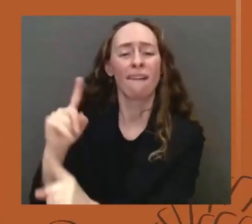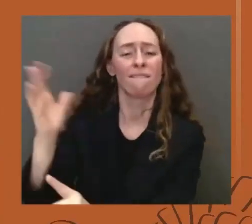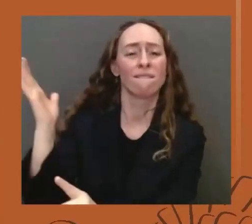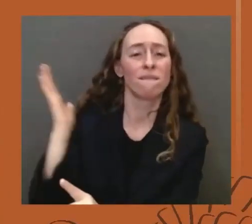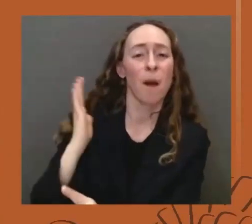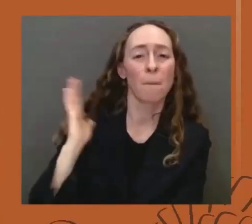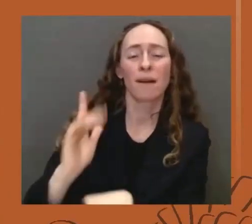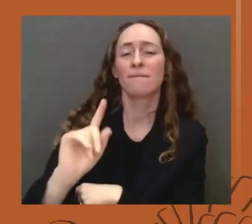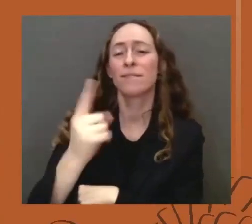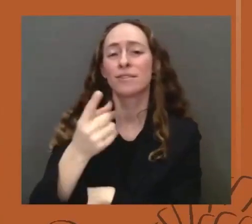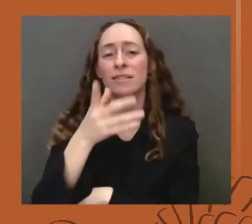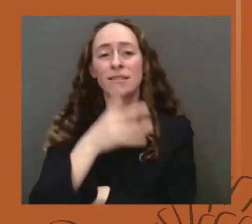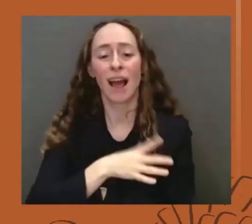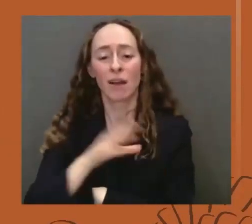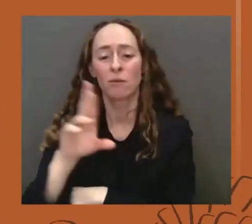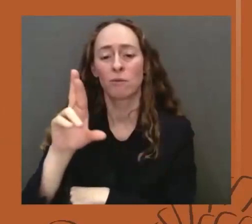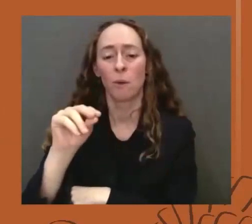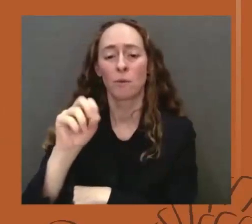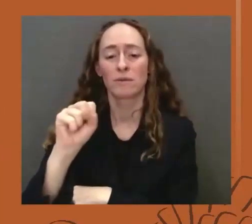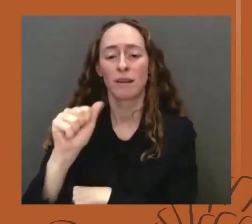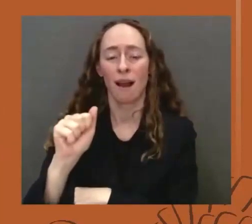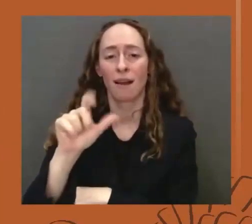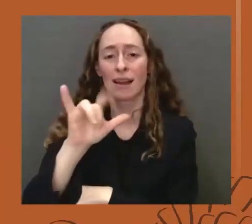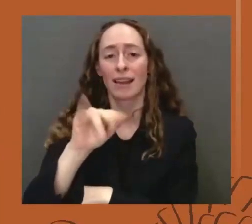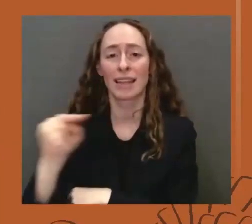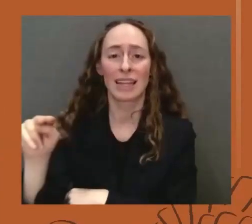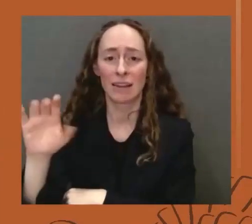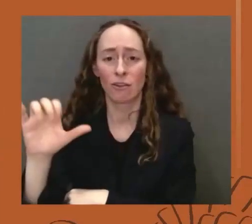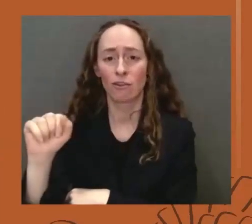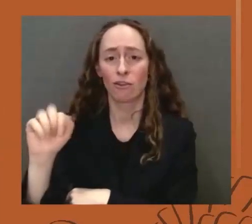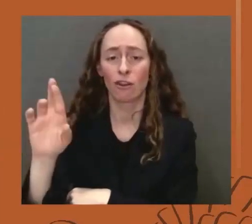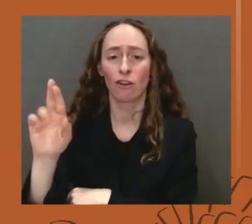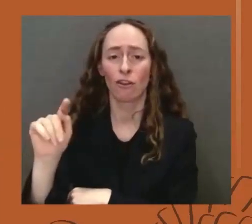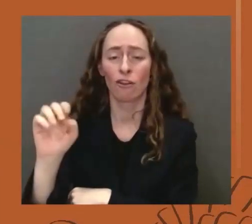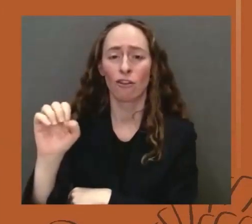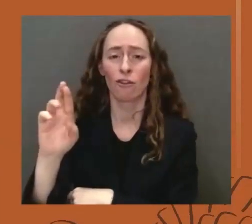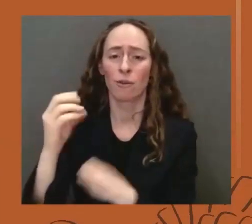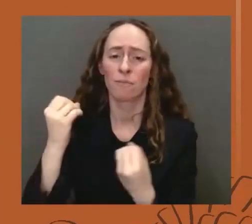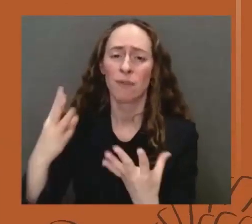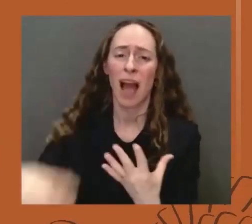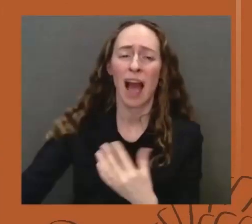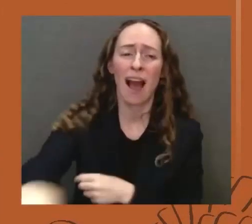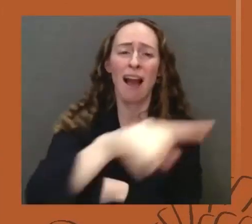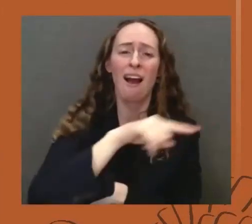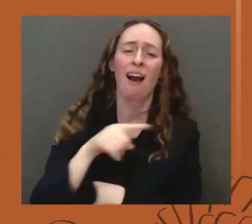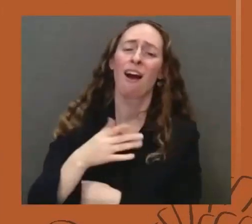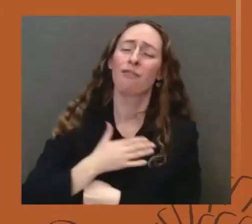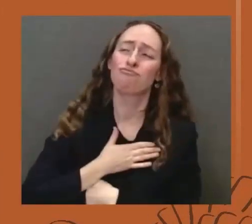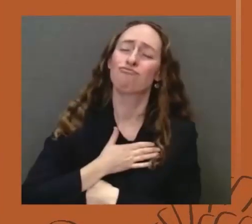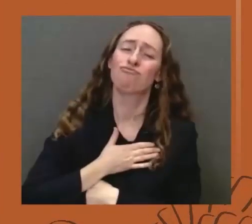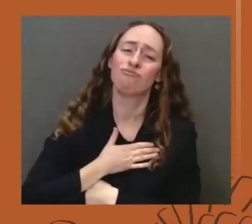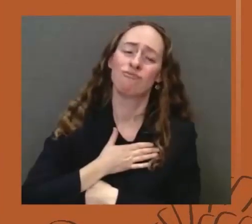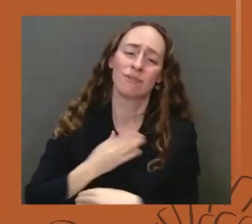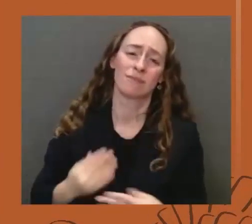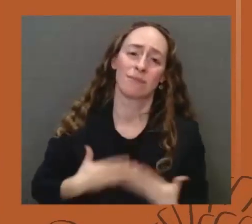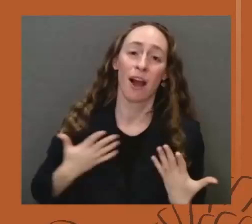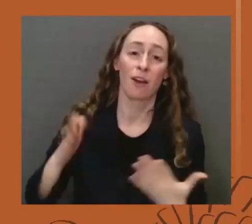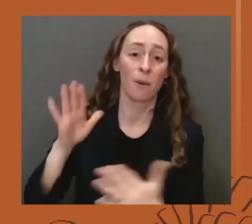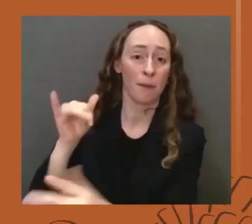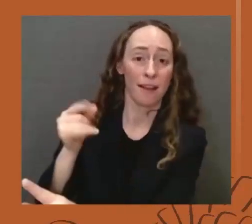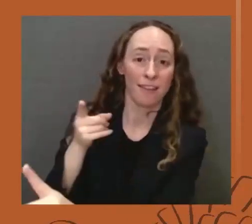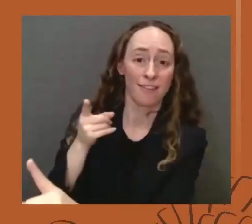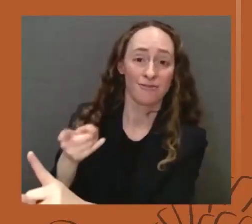way. And let's remind ourselves that we're blessed to live in the greatest nation on this face of the